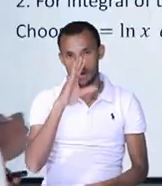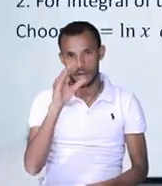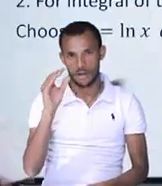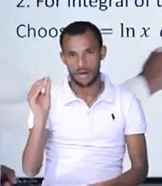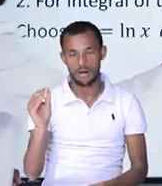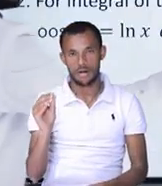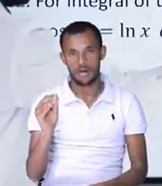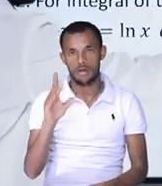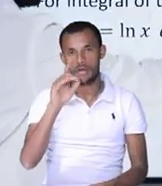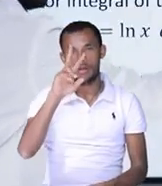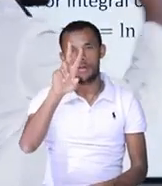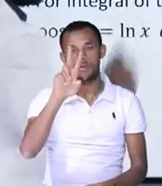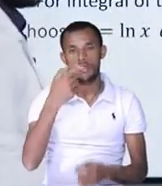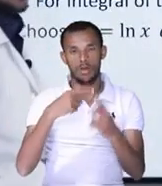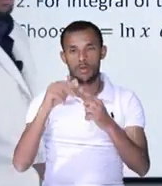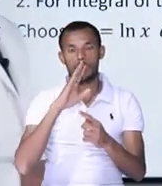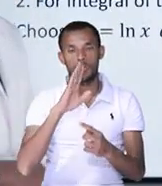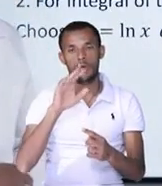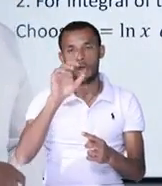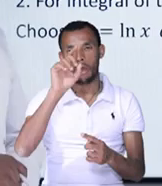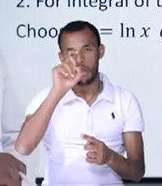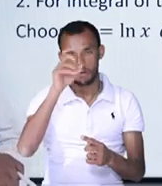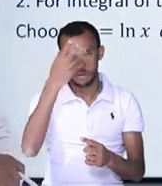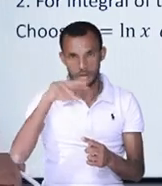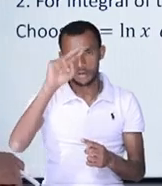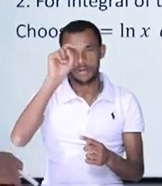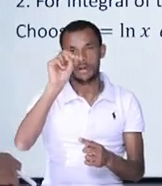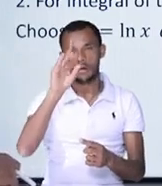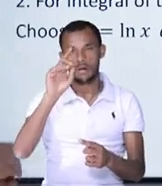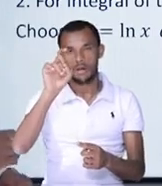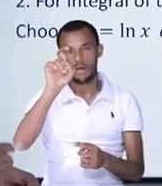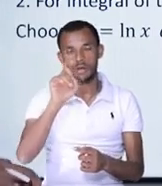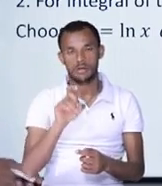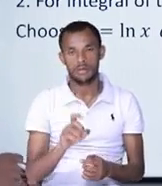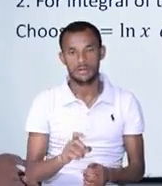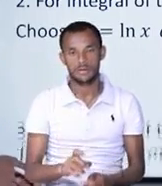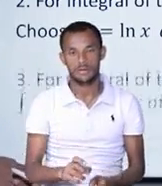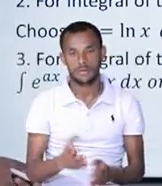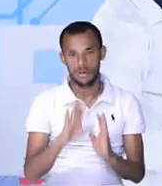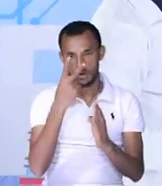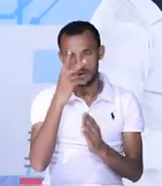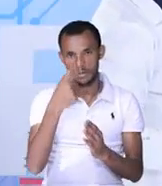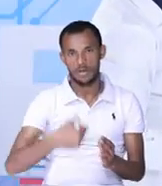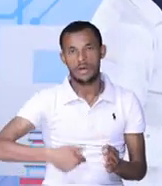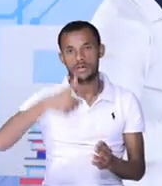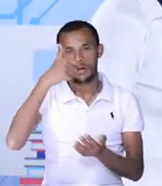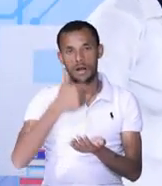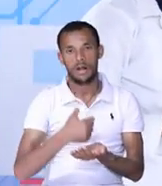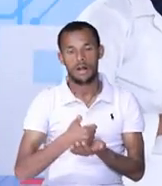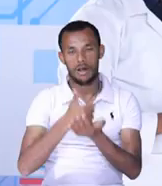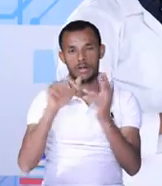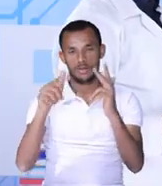and dv to be x raised to n dx. And let's see the other guideline, guideline